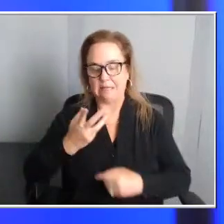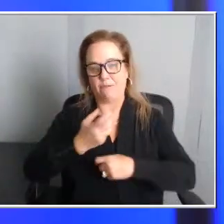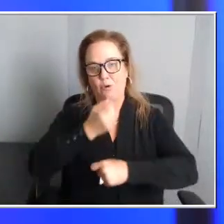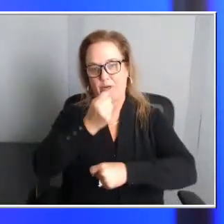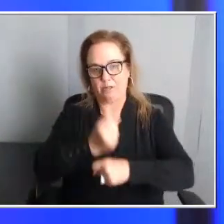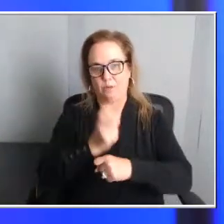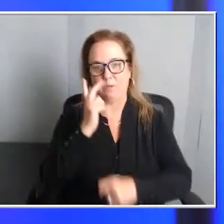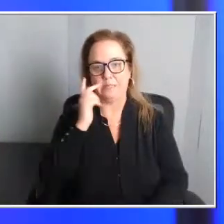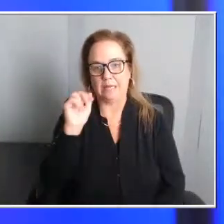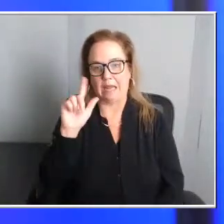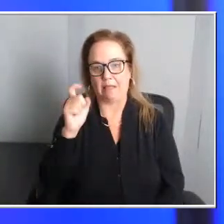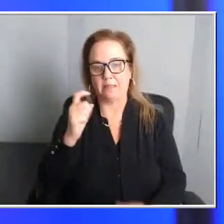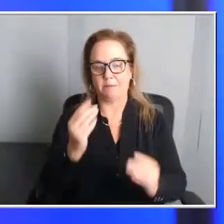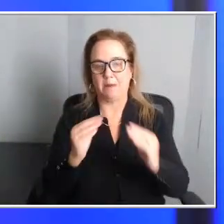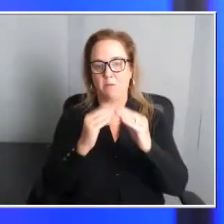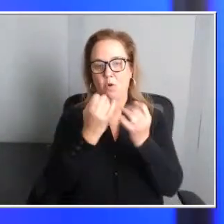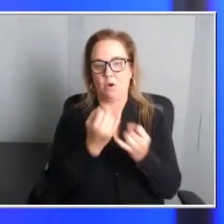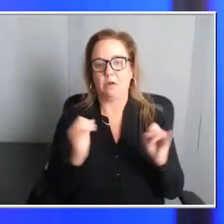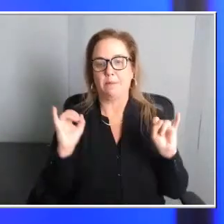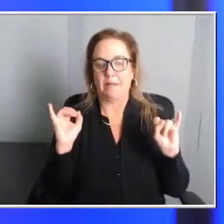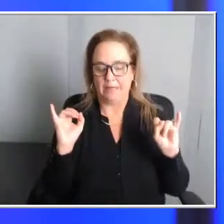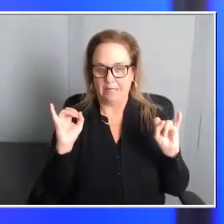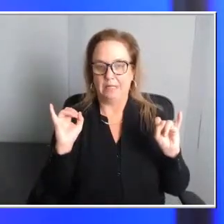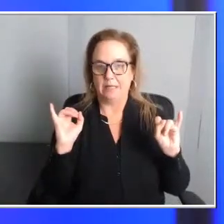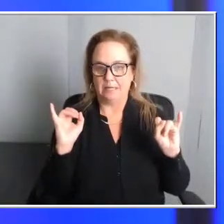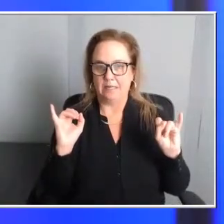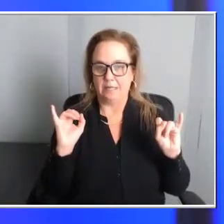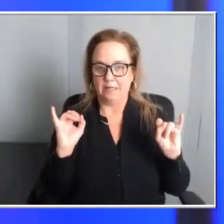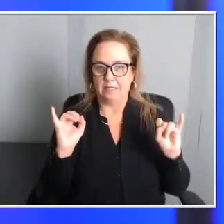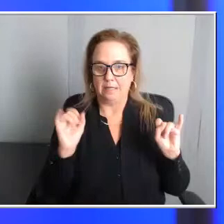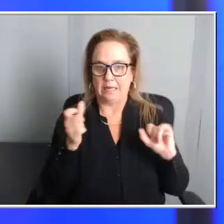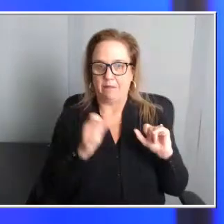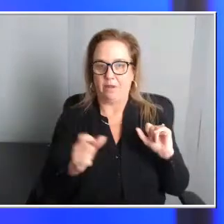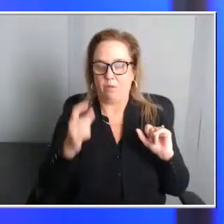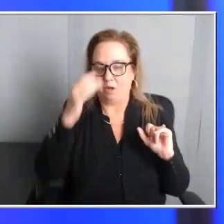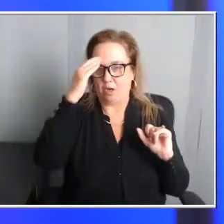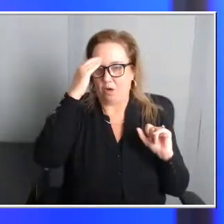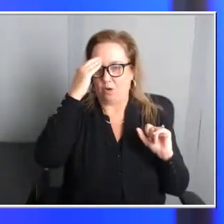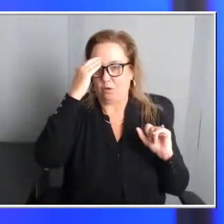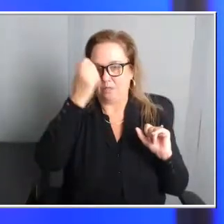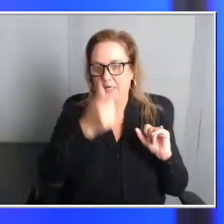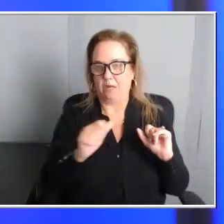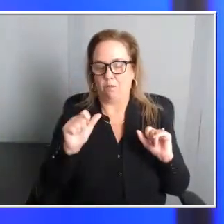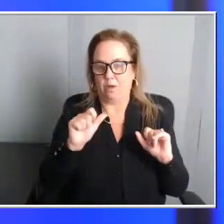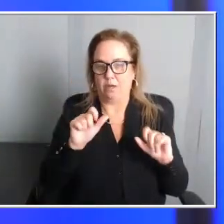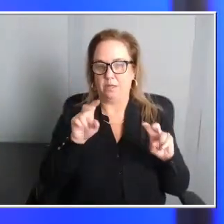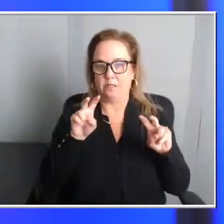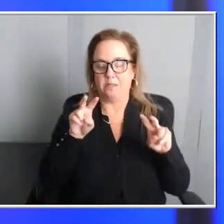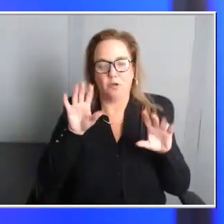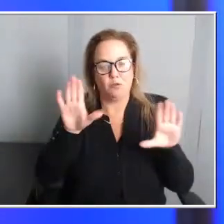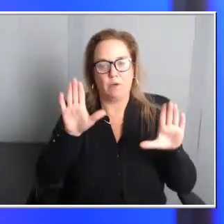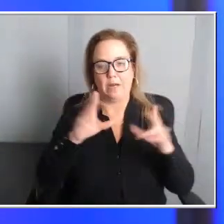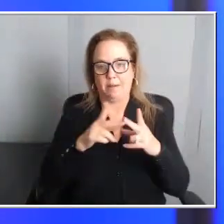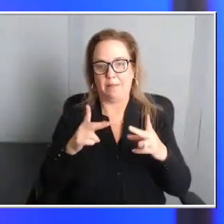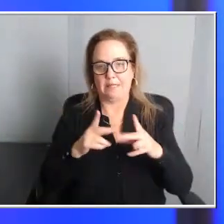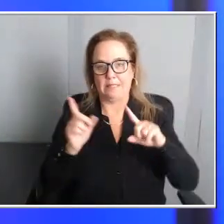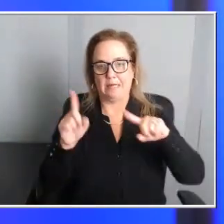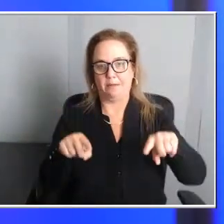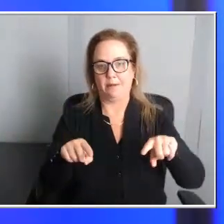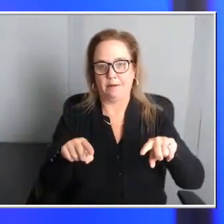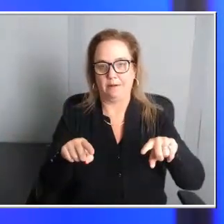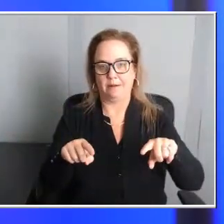Alex becoming more independent. And if anybody knows anyone who's looking, this is a great place to come. I don't